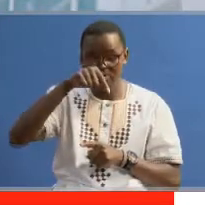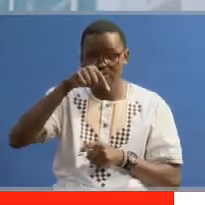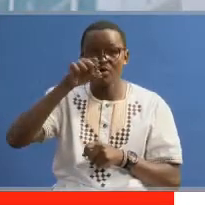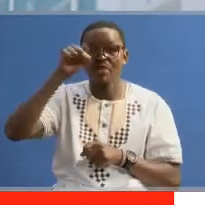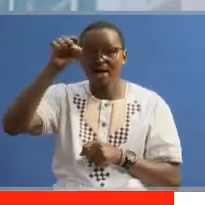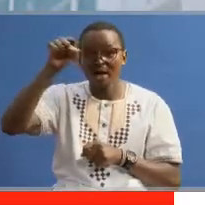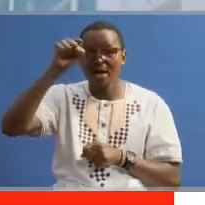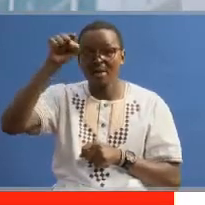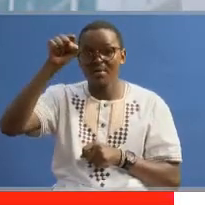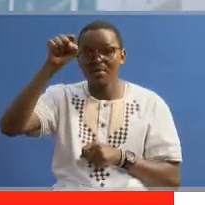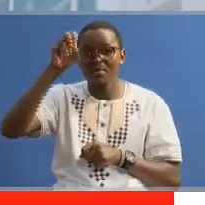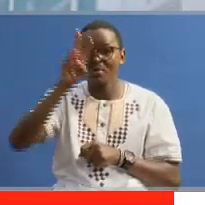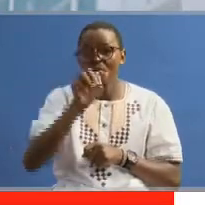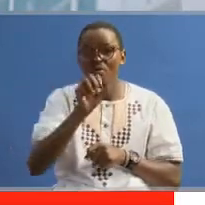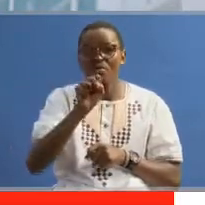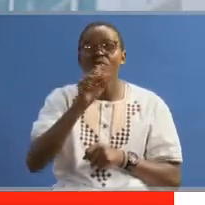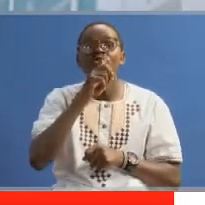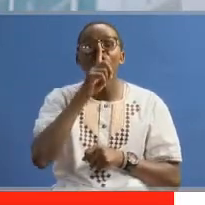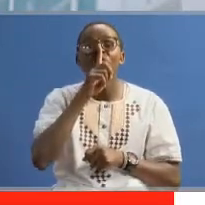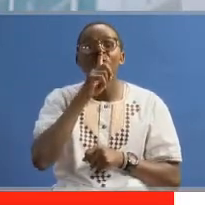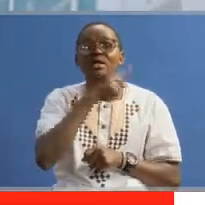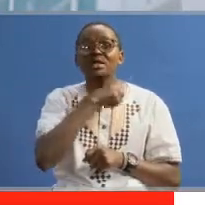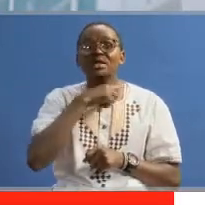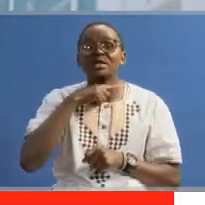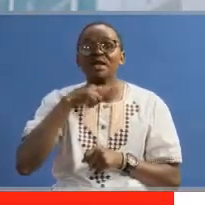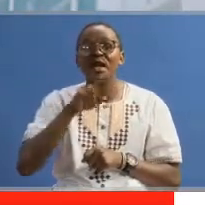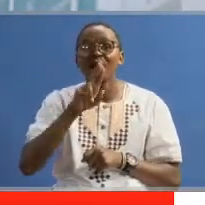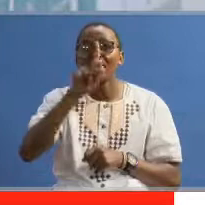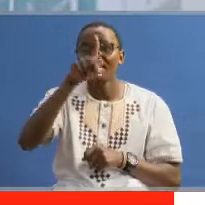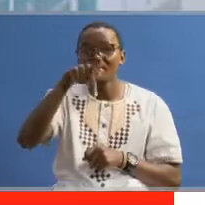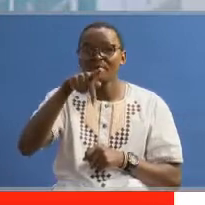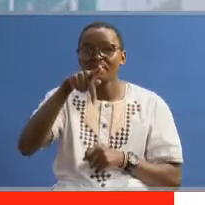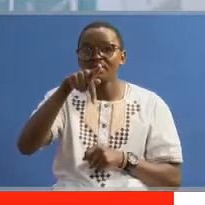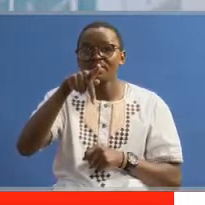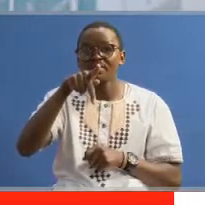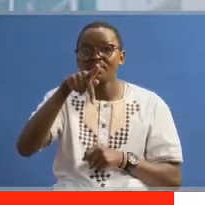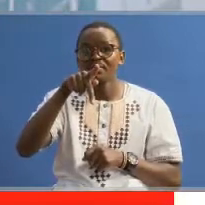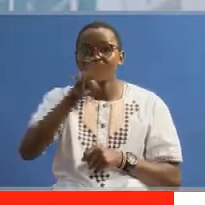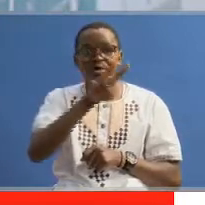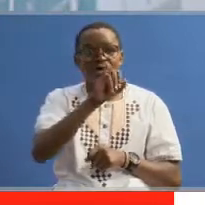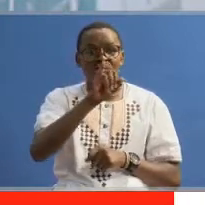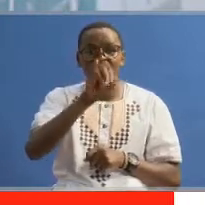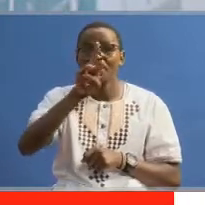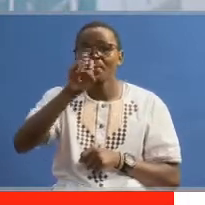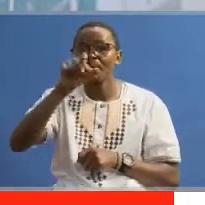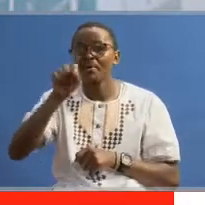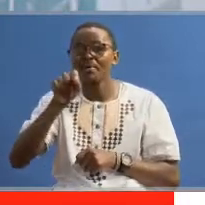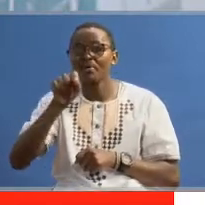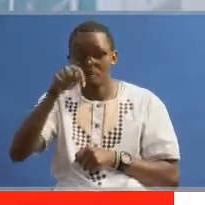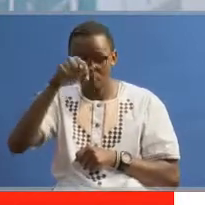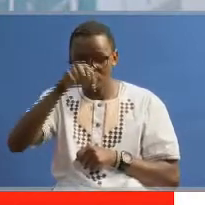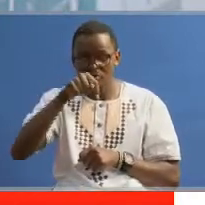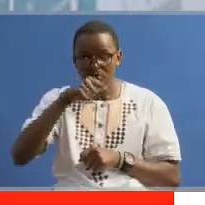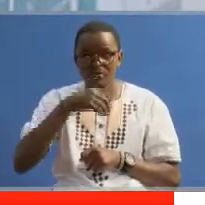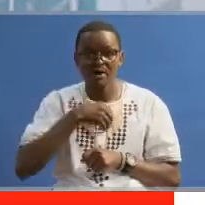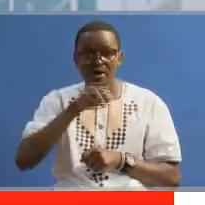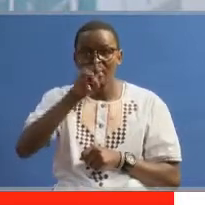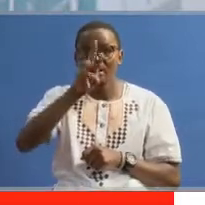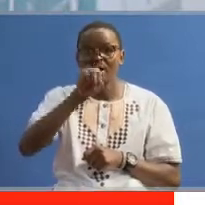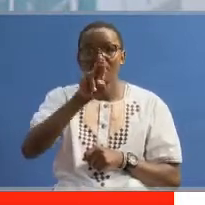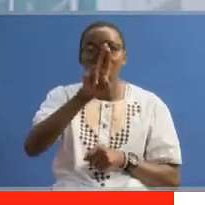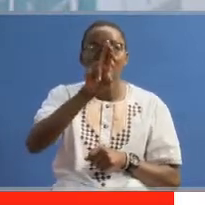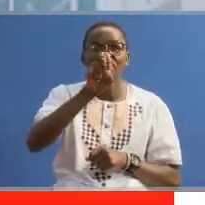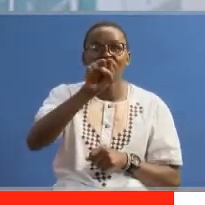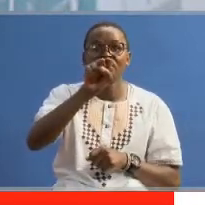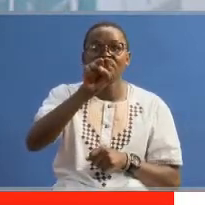campaign was, the hashtag was, your silence kills, speak up. Right. So victims of these killings, today were at the museum speaking